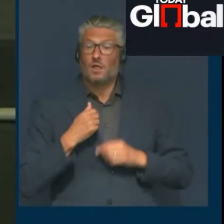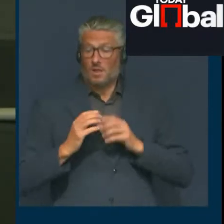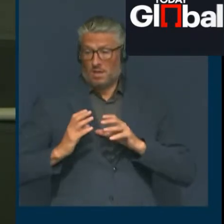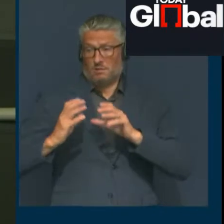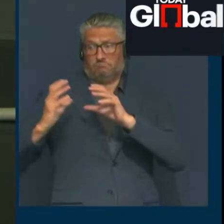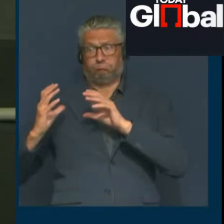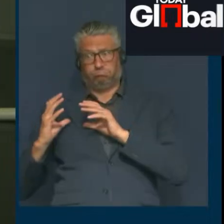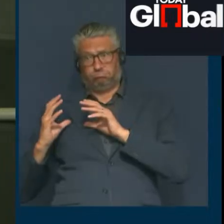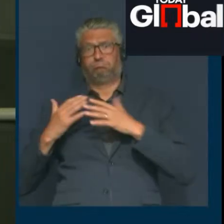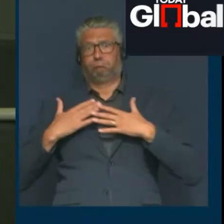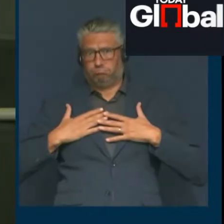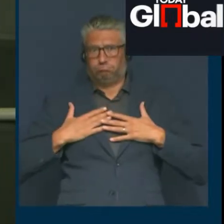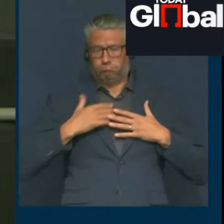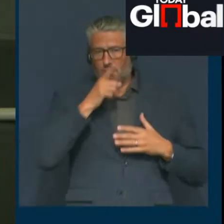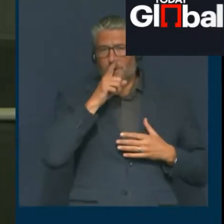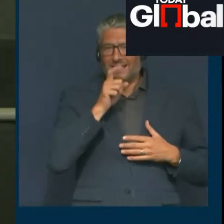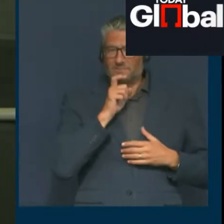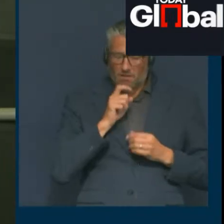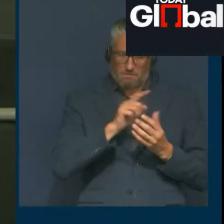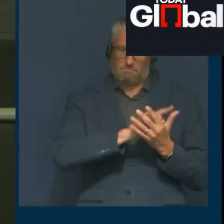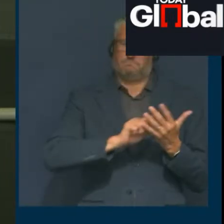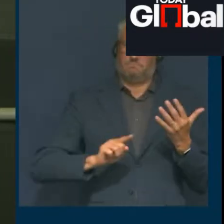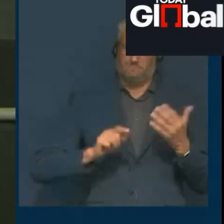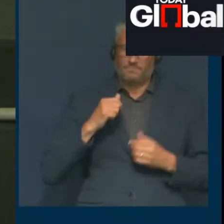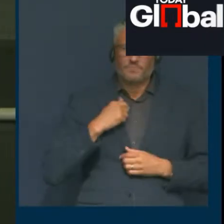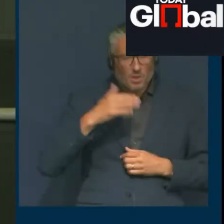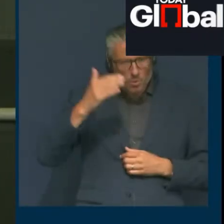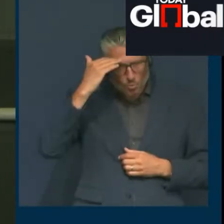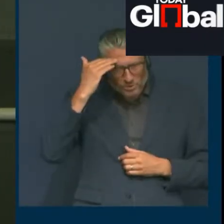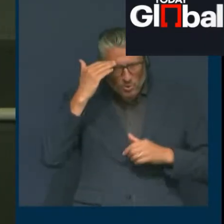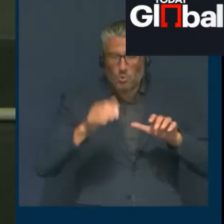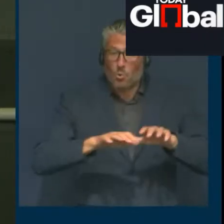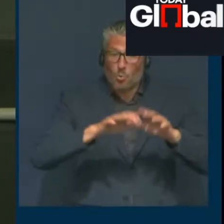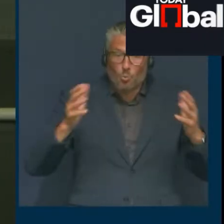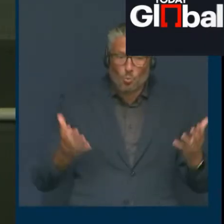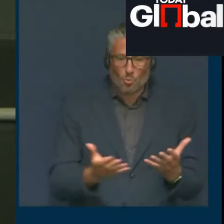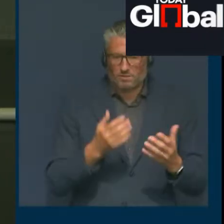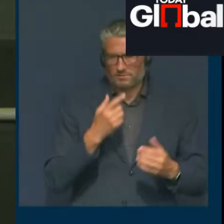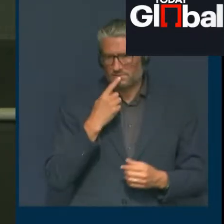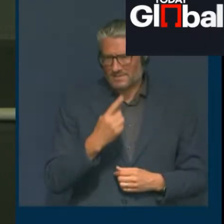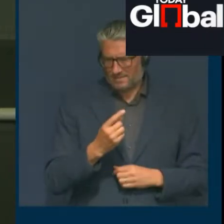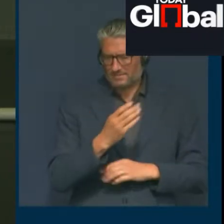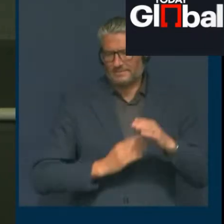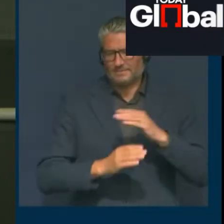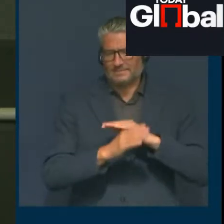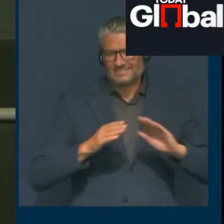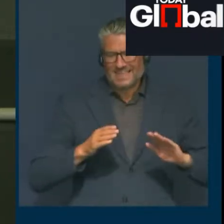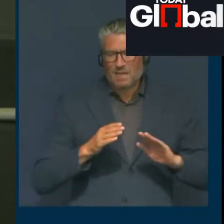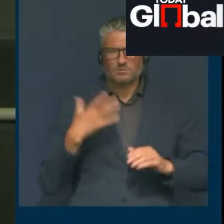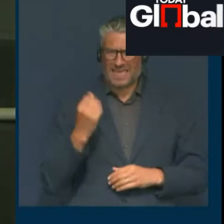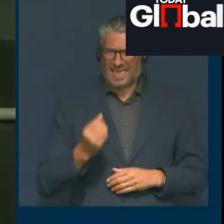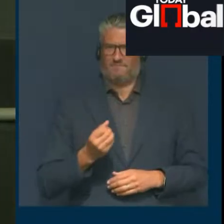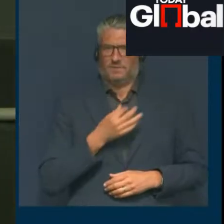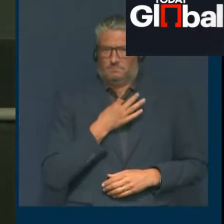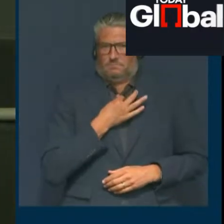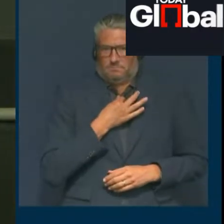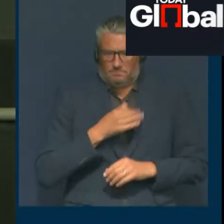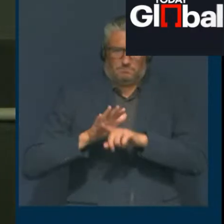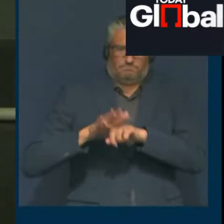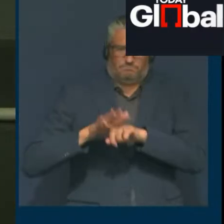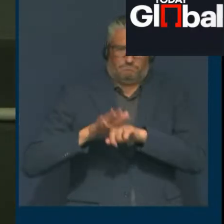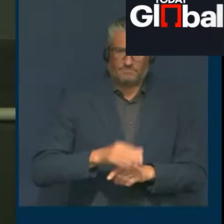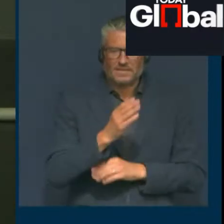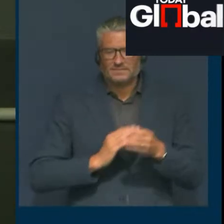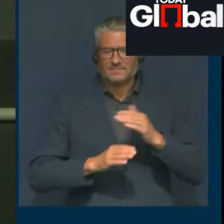International experience has shown that persons with disabilities may face greater risks in their needs if their needs are not taken into account from the